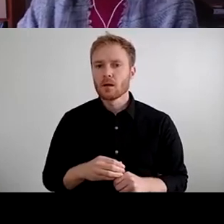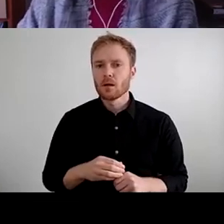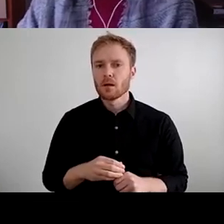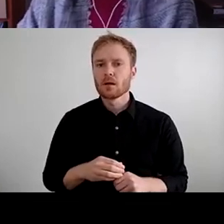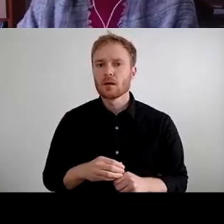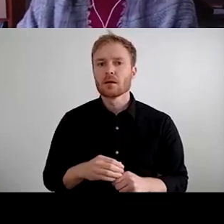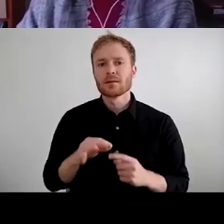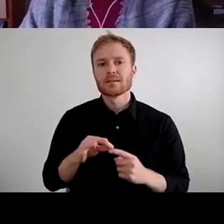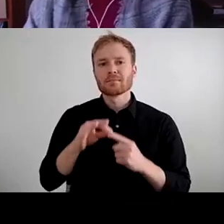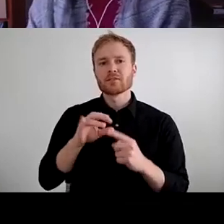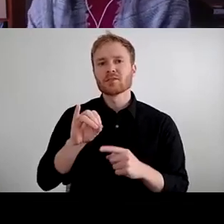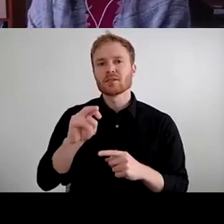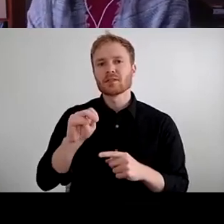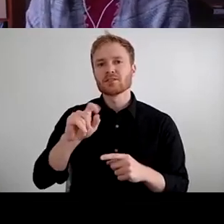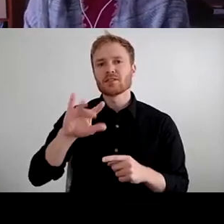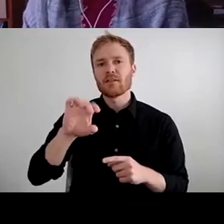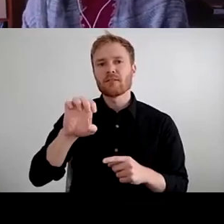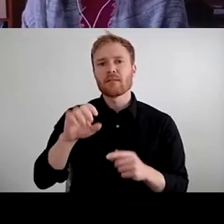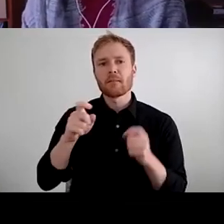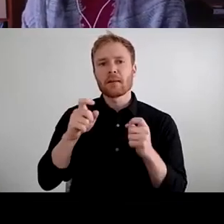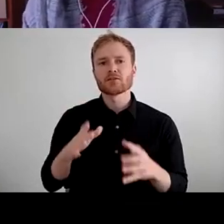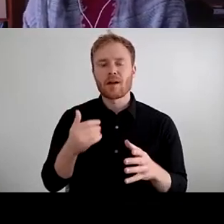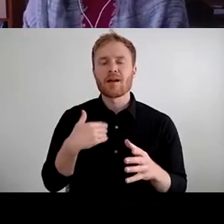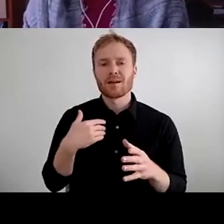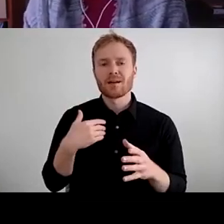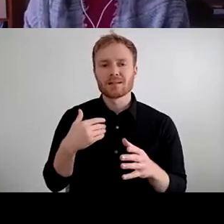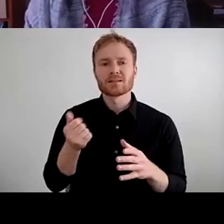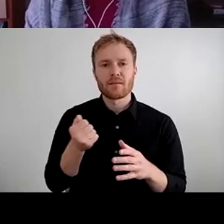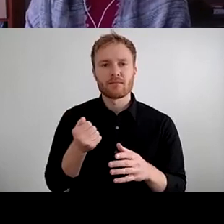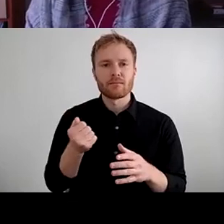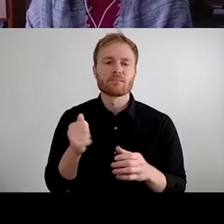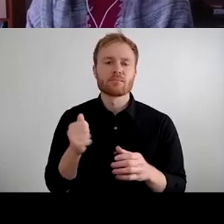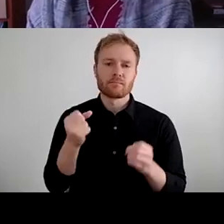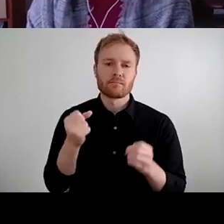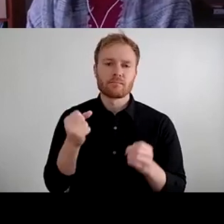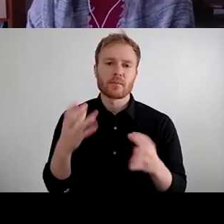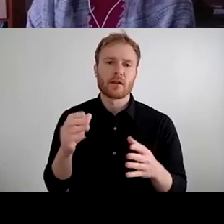initiative manager does have a number of responsibilities under her